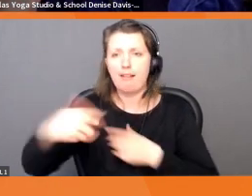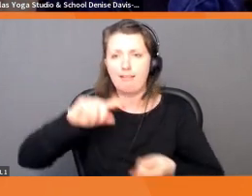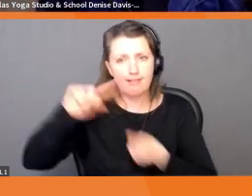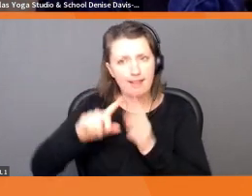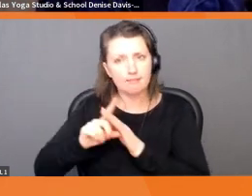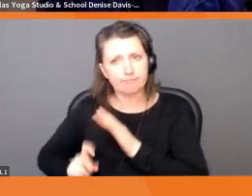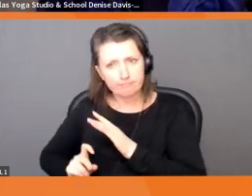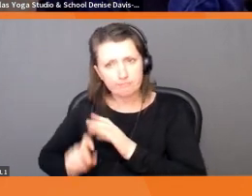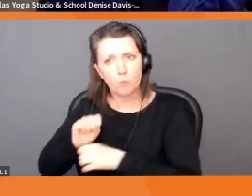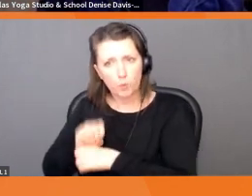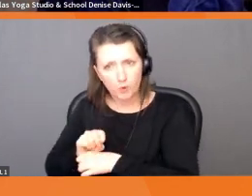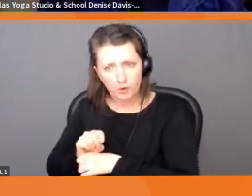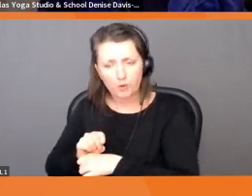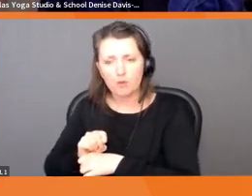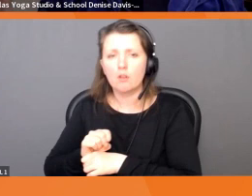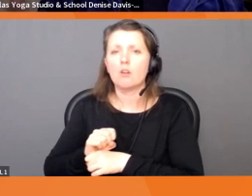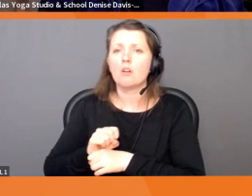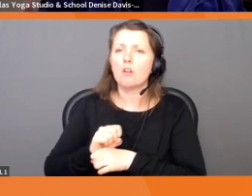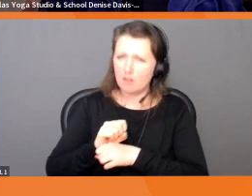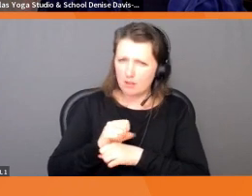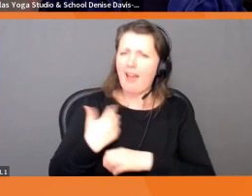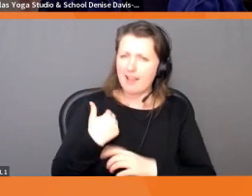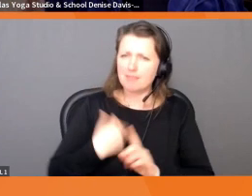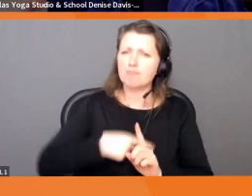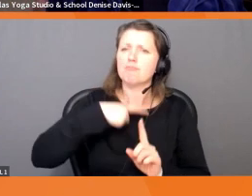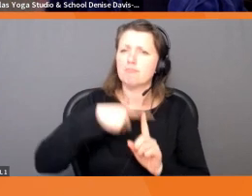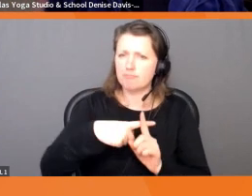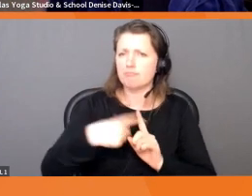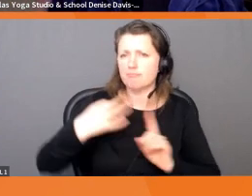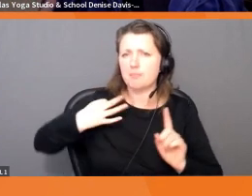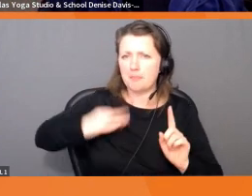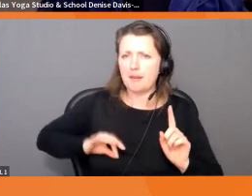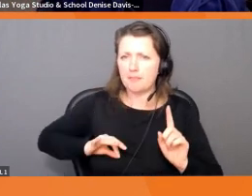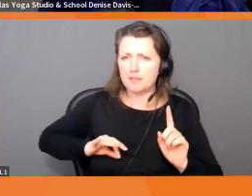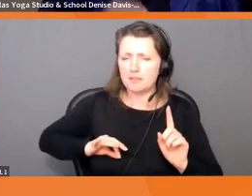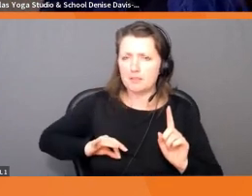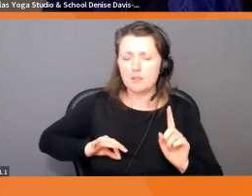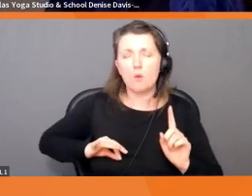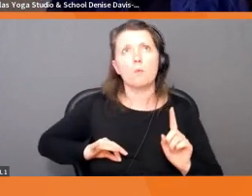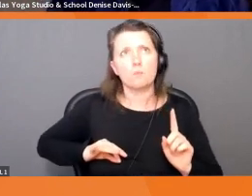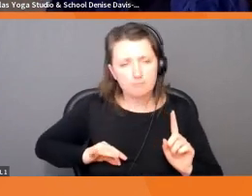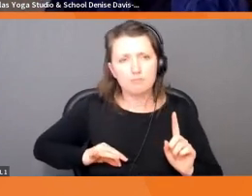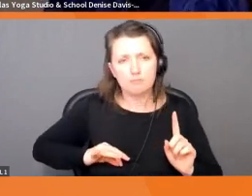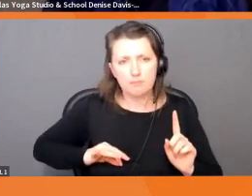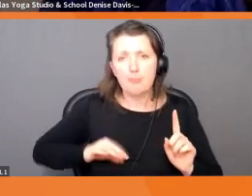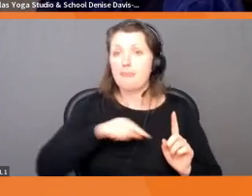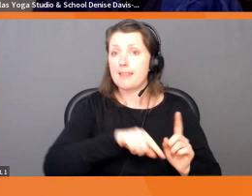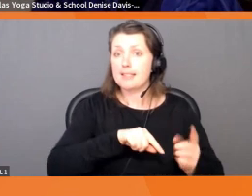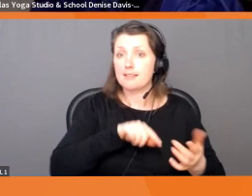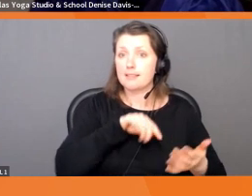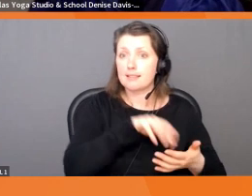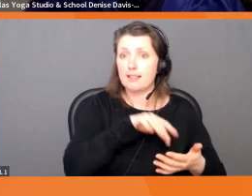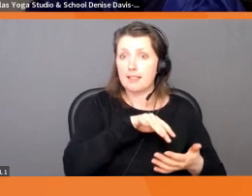a way of accessing self-care on a regular basis. And in the study, they talked